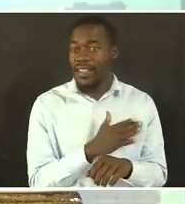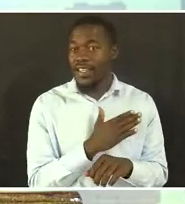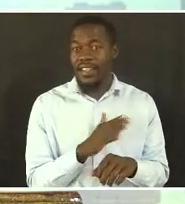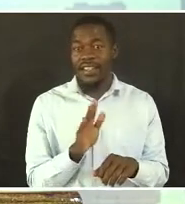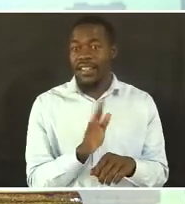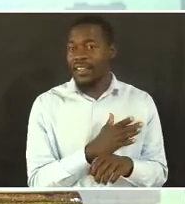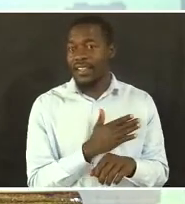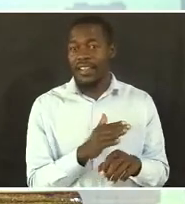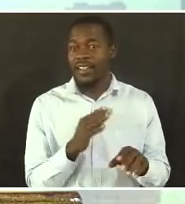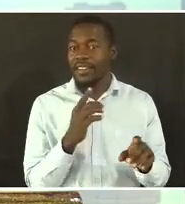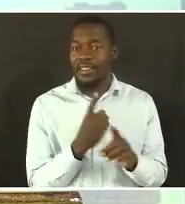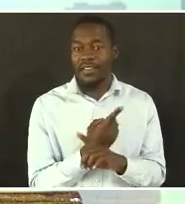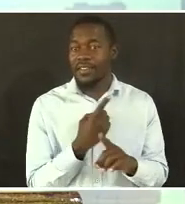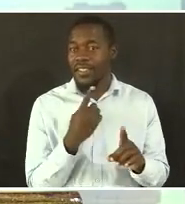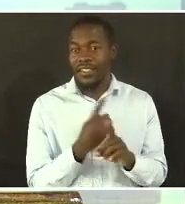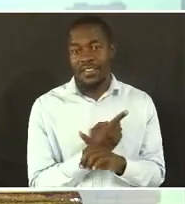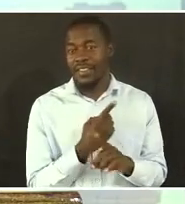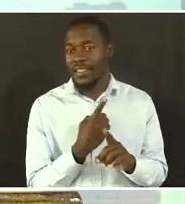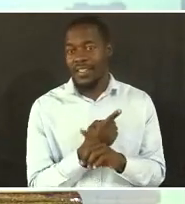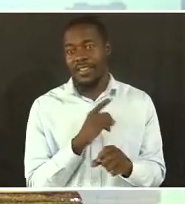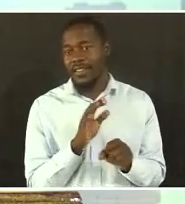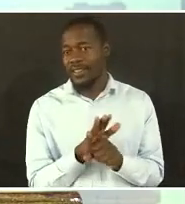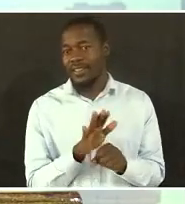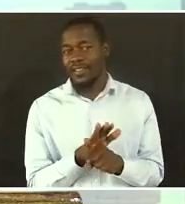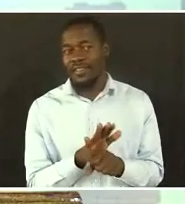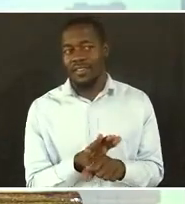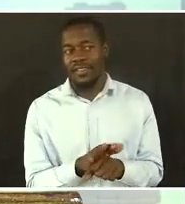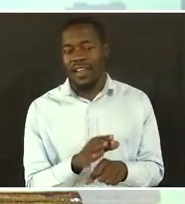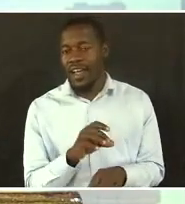all of a sudden we think that is serious.